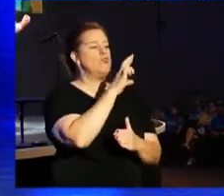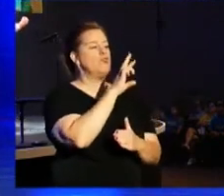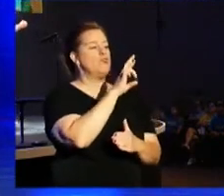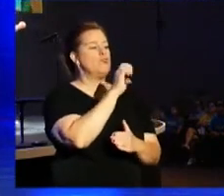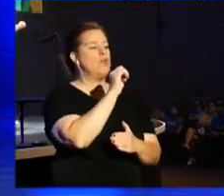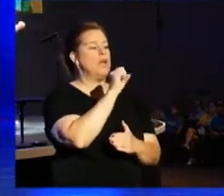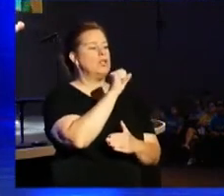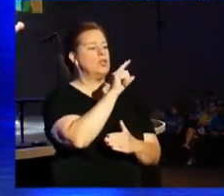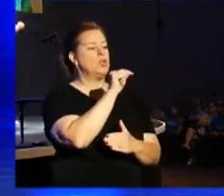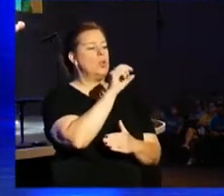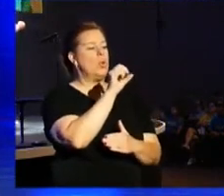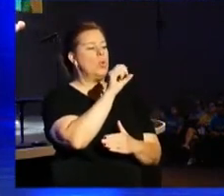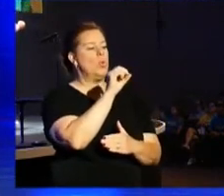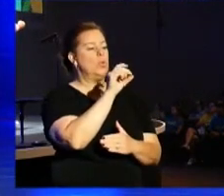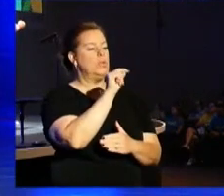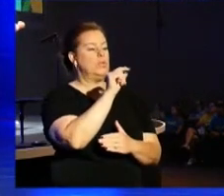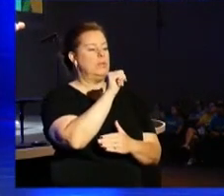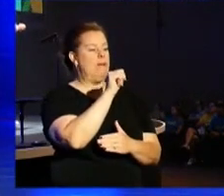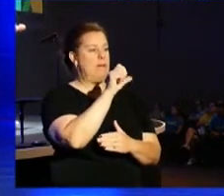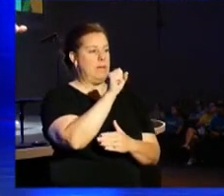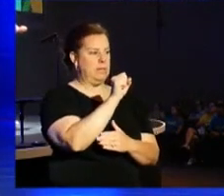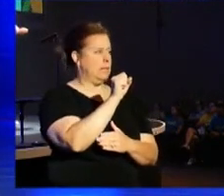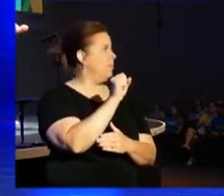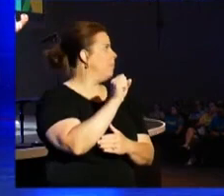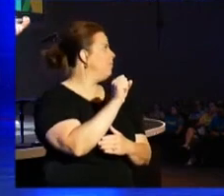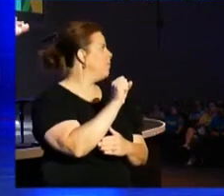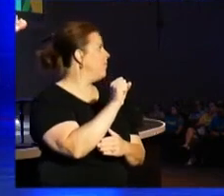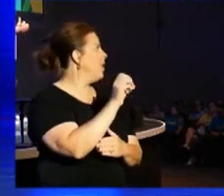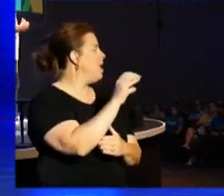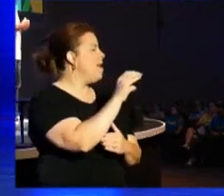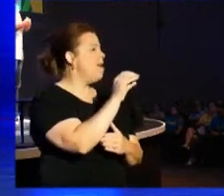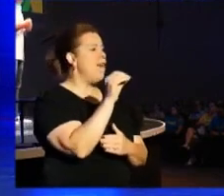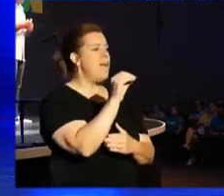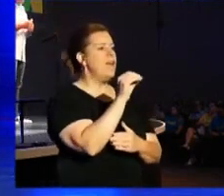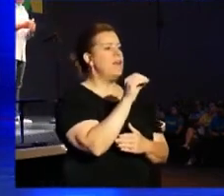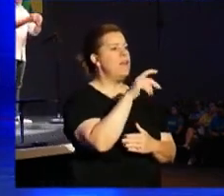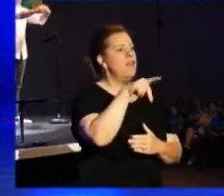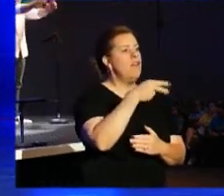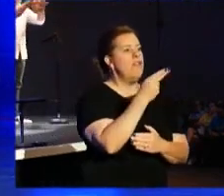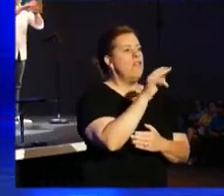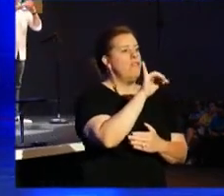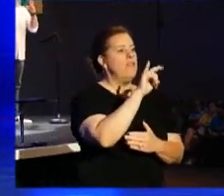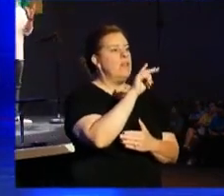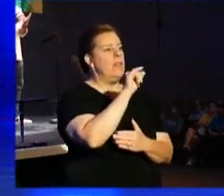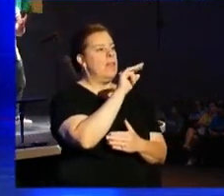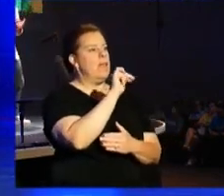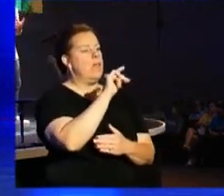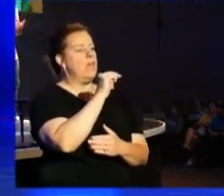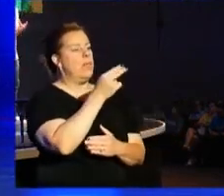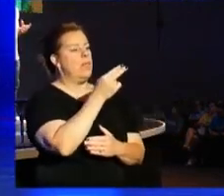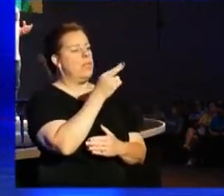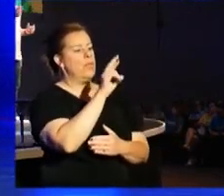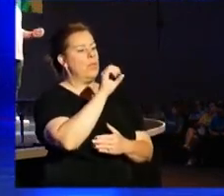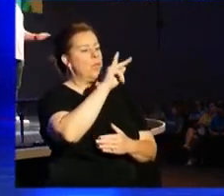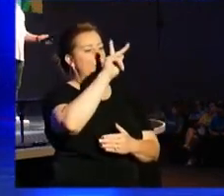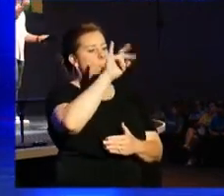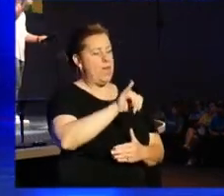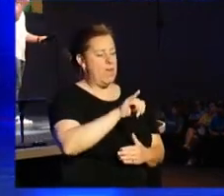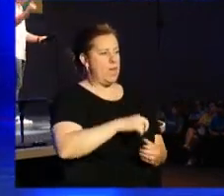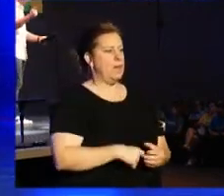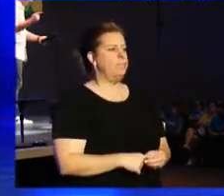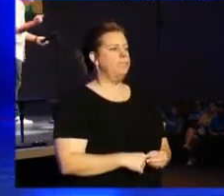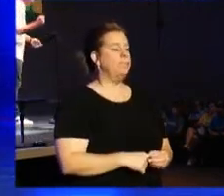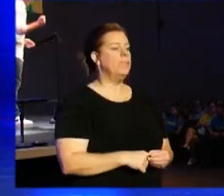is philanthropia. It's where we get our word philanthropy from. And it's basically the same thing as Christotes with